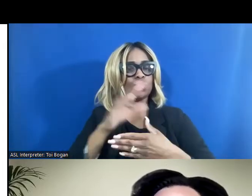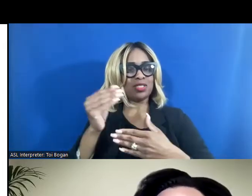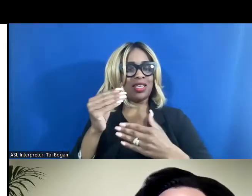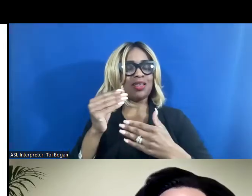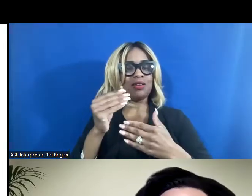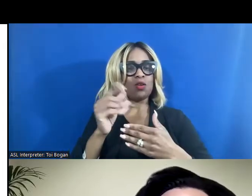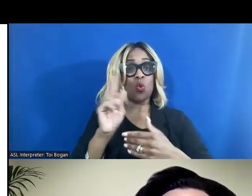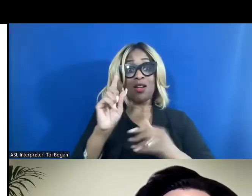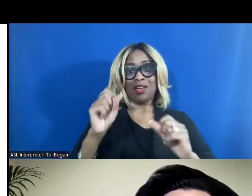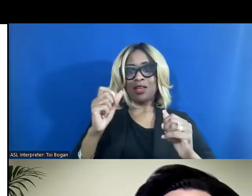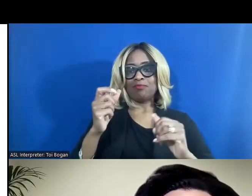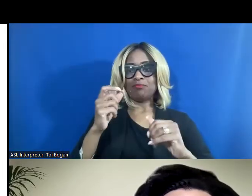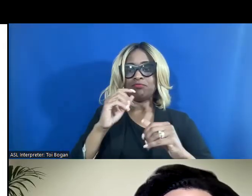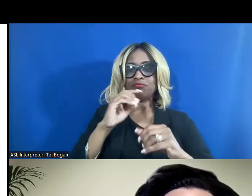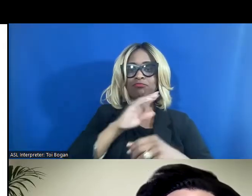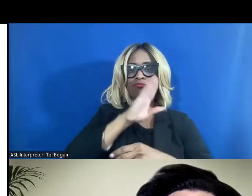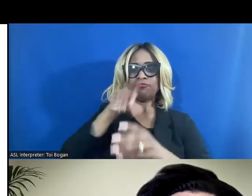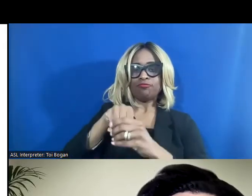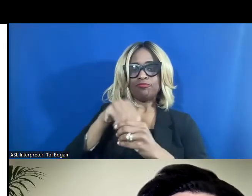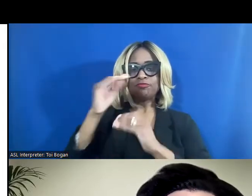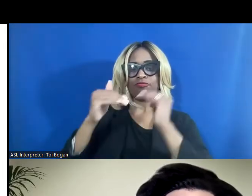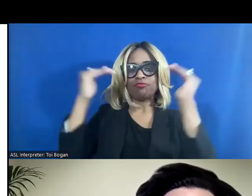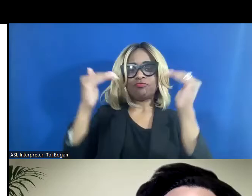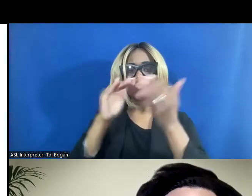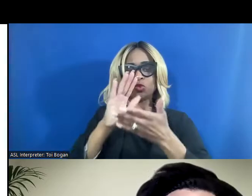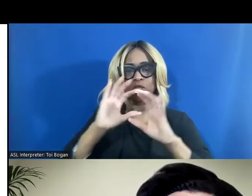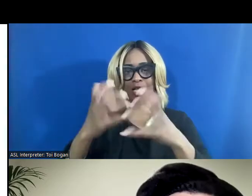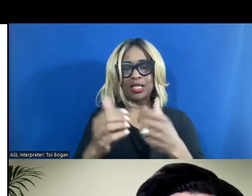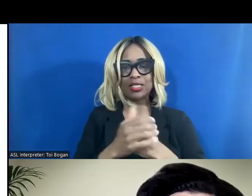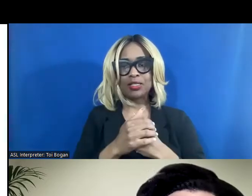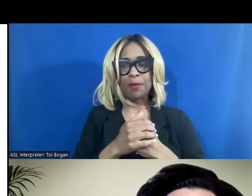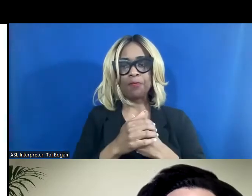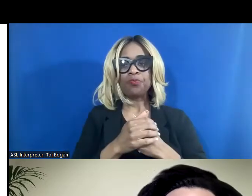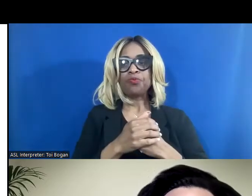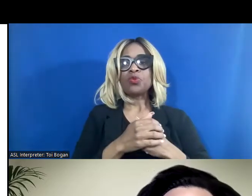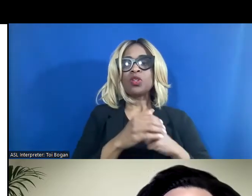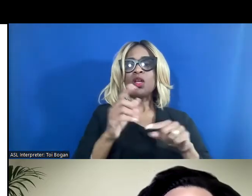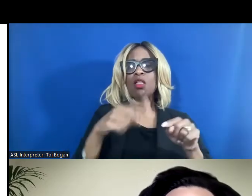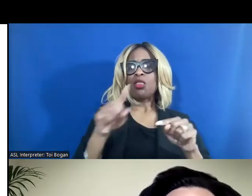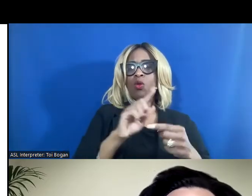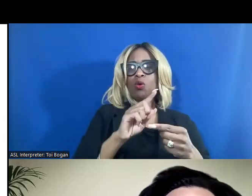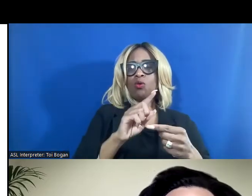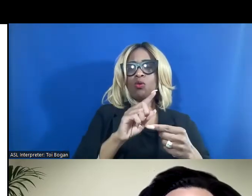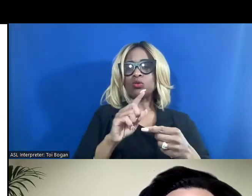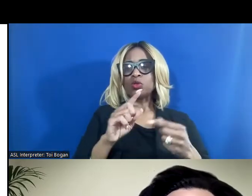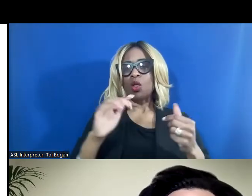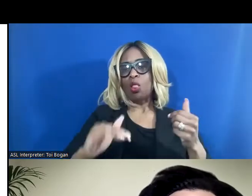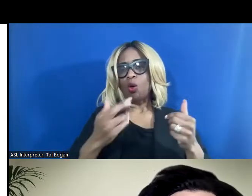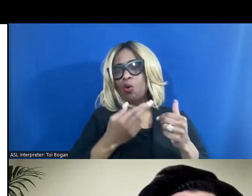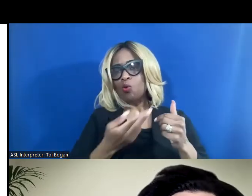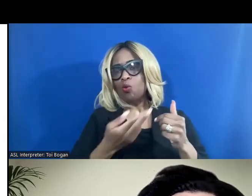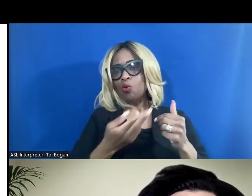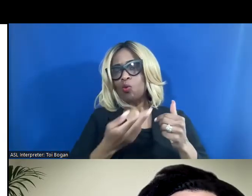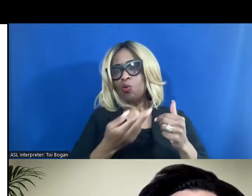The lack of well-funded schools, well-resourced schools really puts folks at a